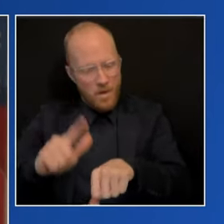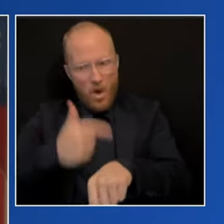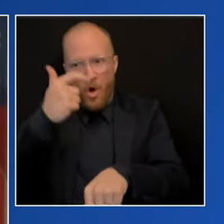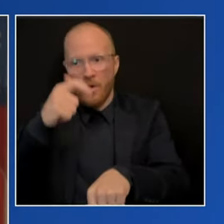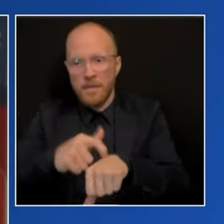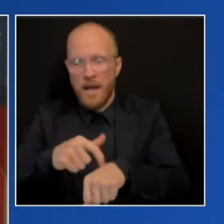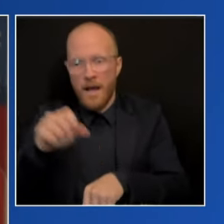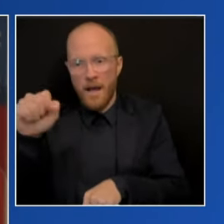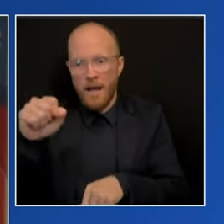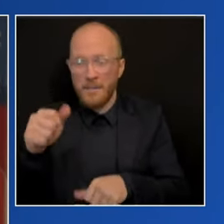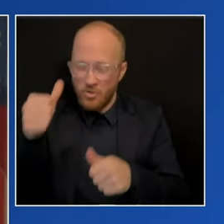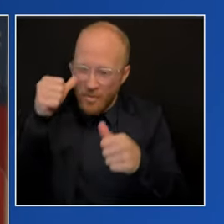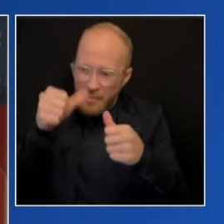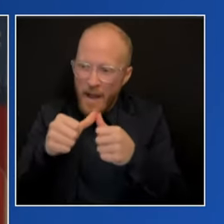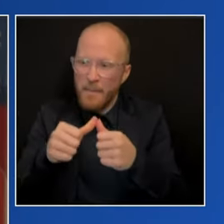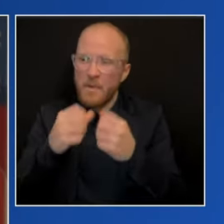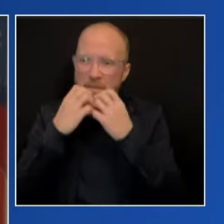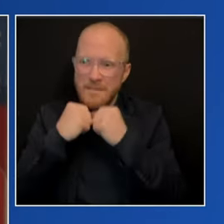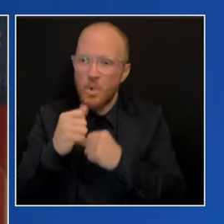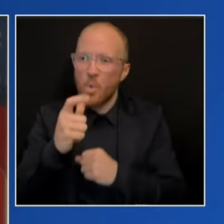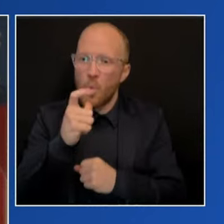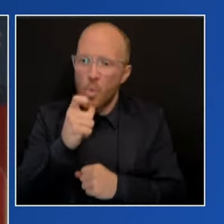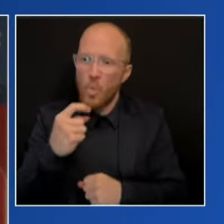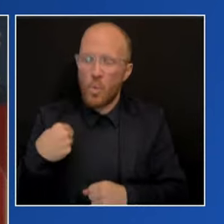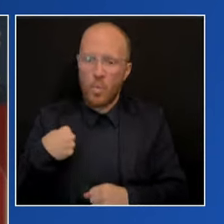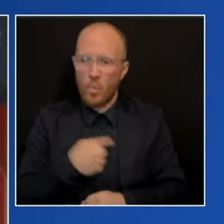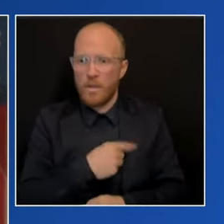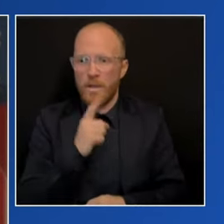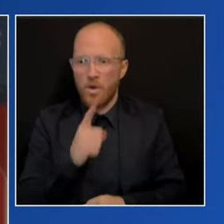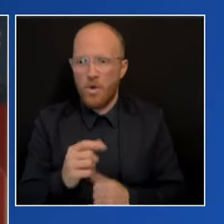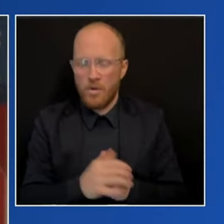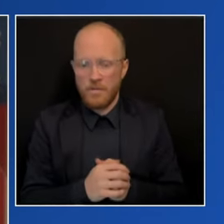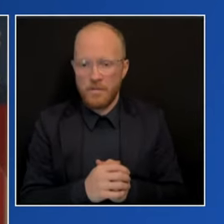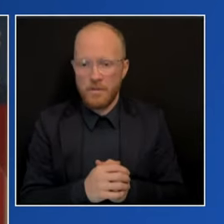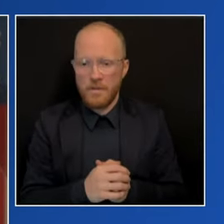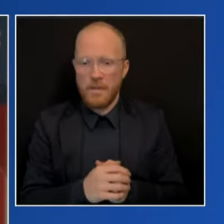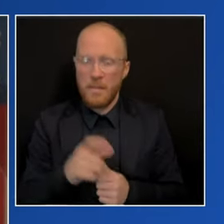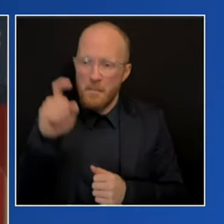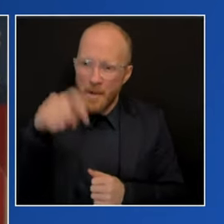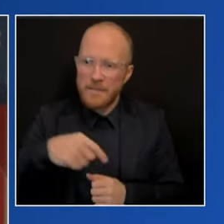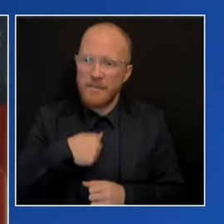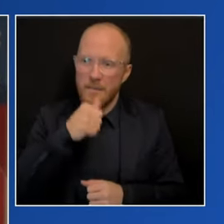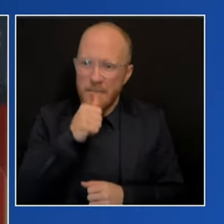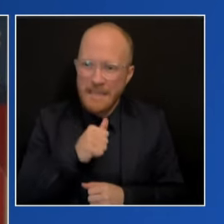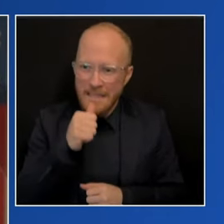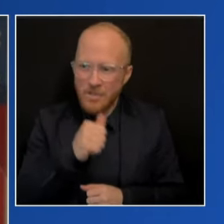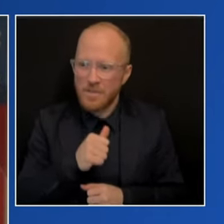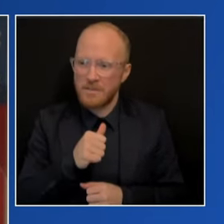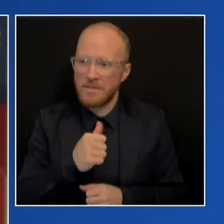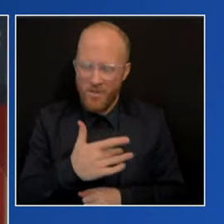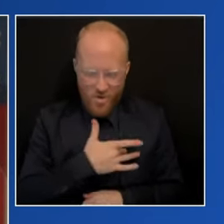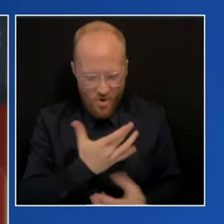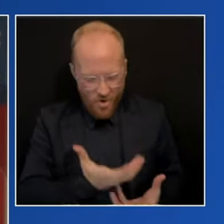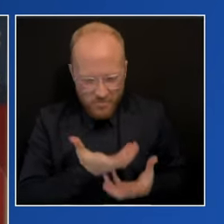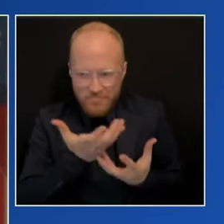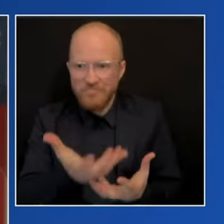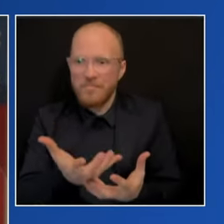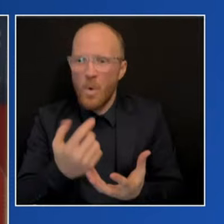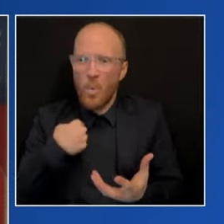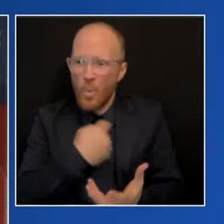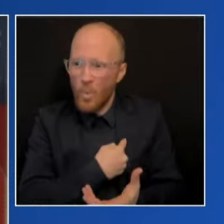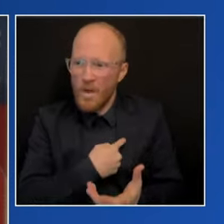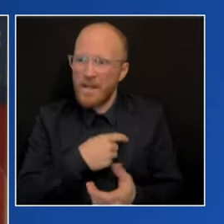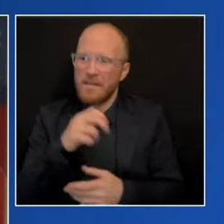remember who we are. With patience and fortitude, with one heart, We are the